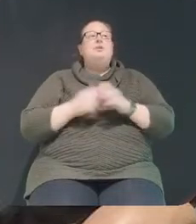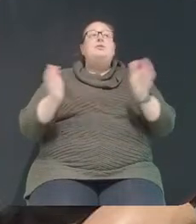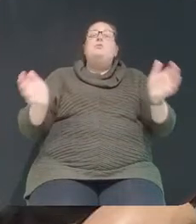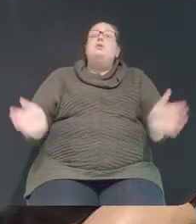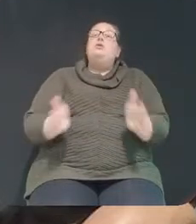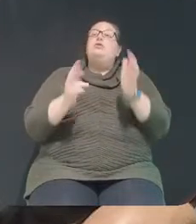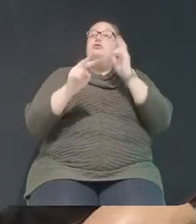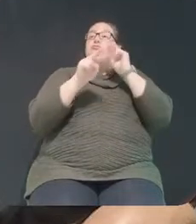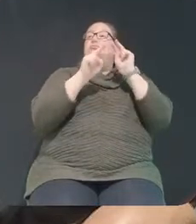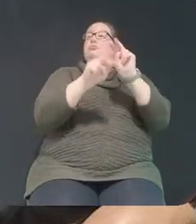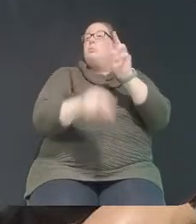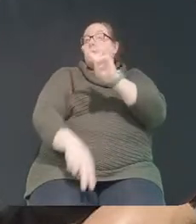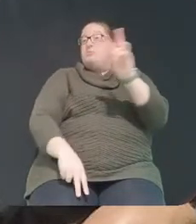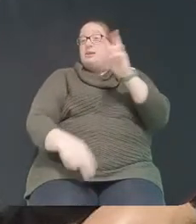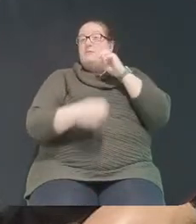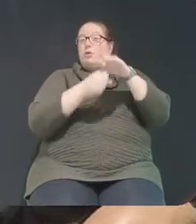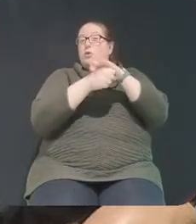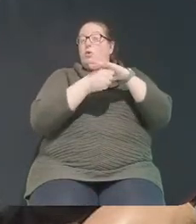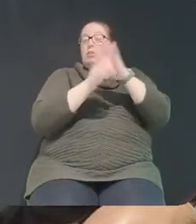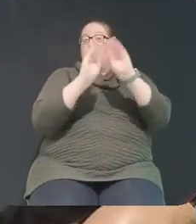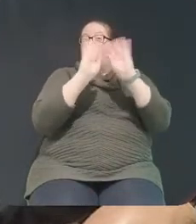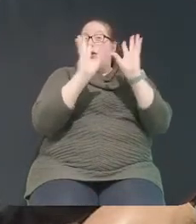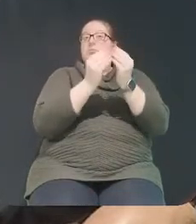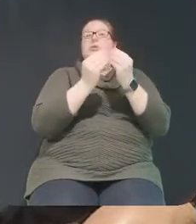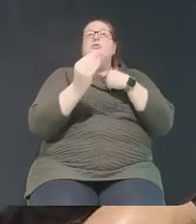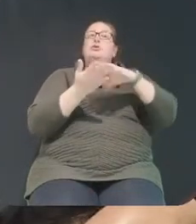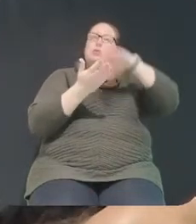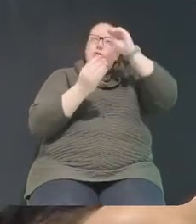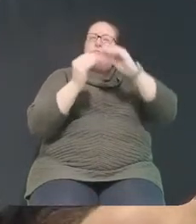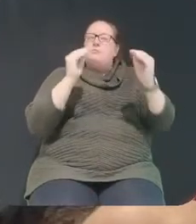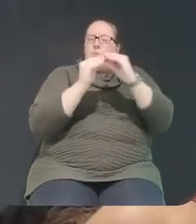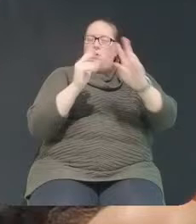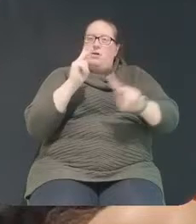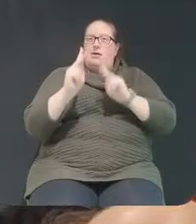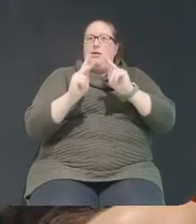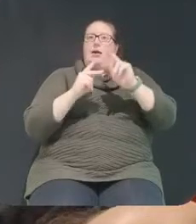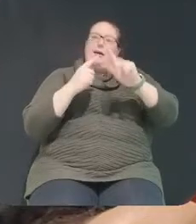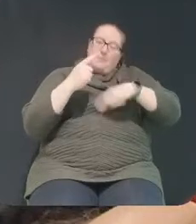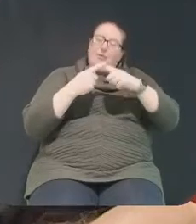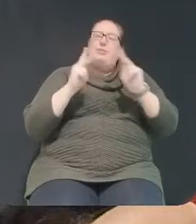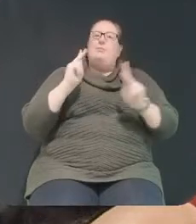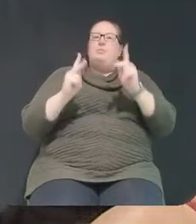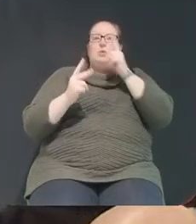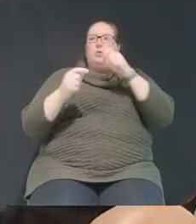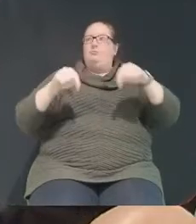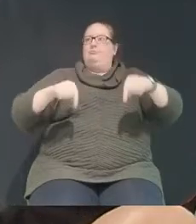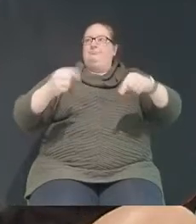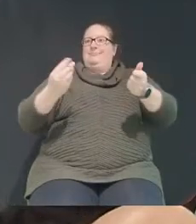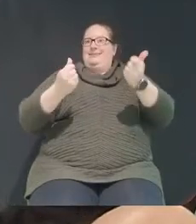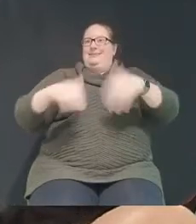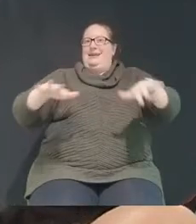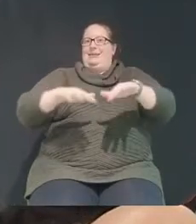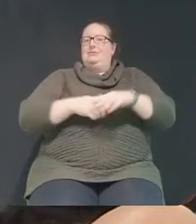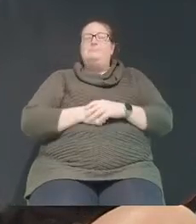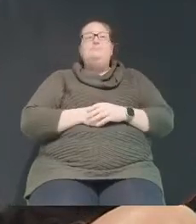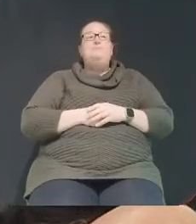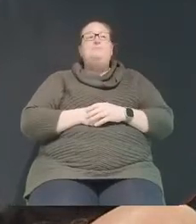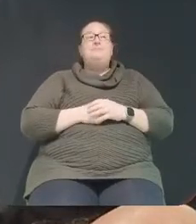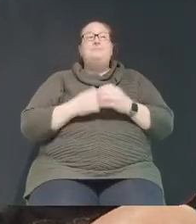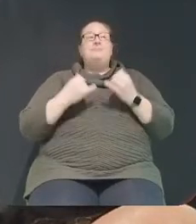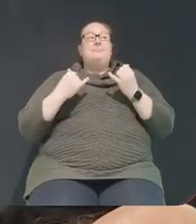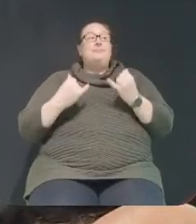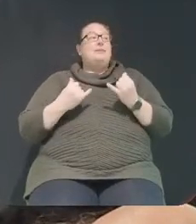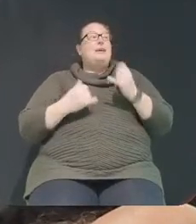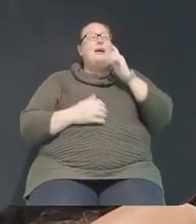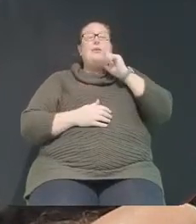the websites of local tribes to learn more about the people whose land you are on. And with that, I'm going to turn it over